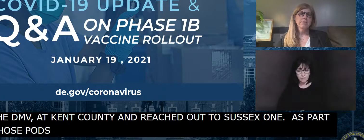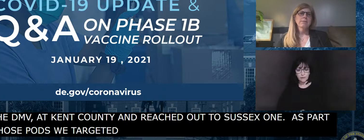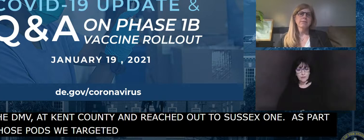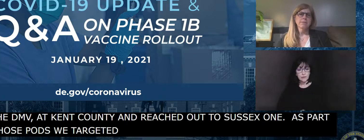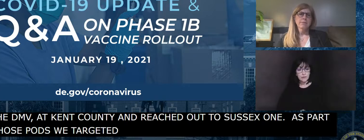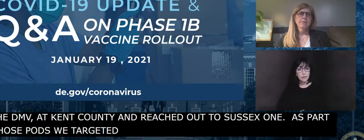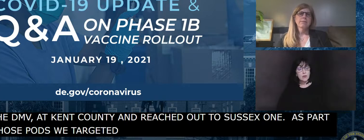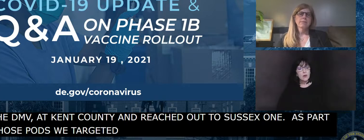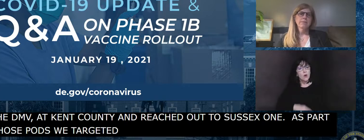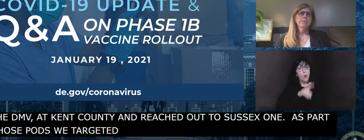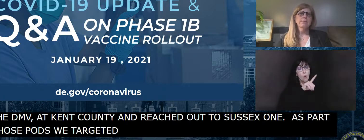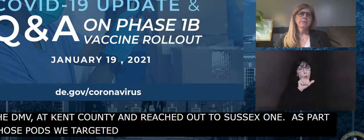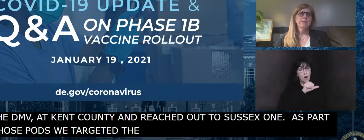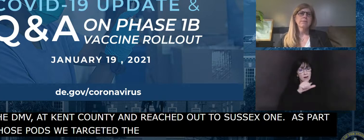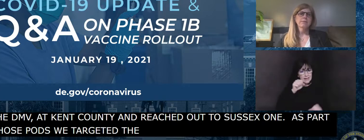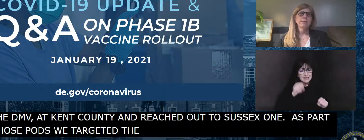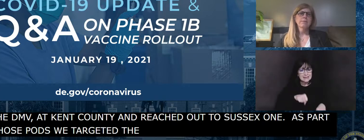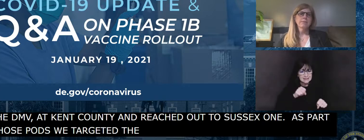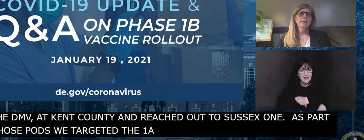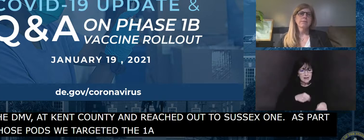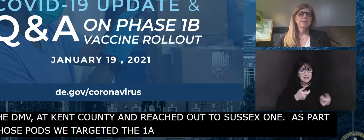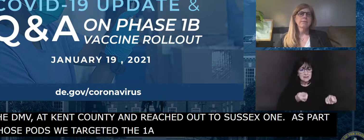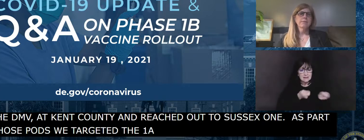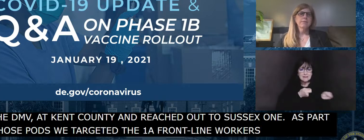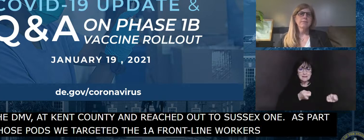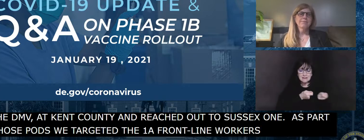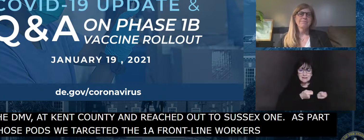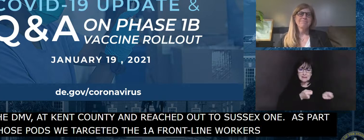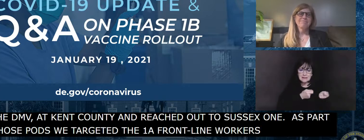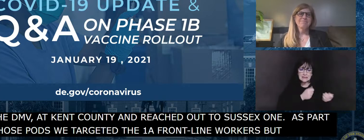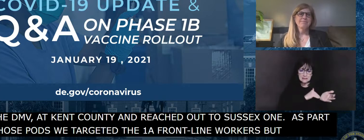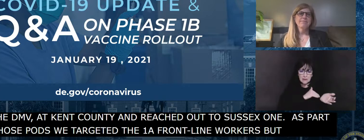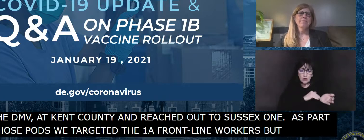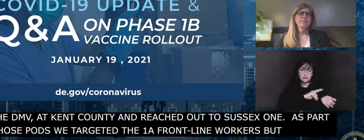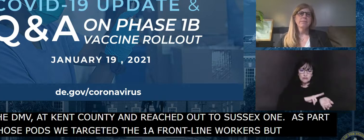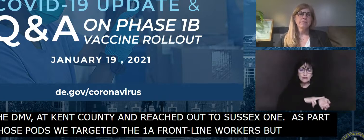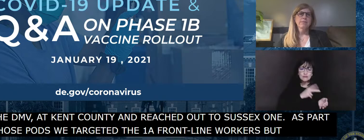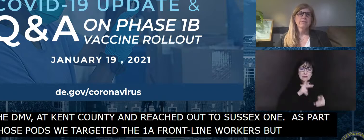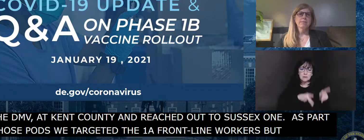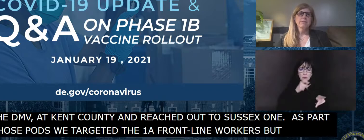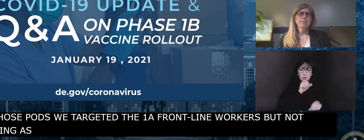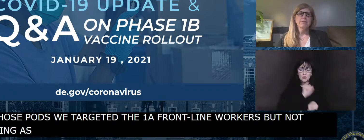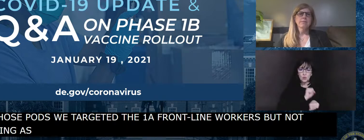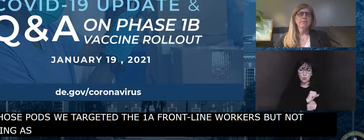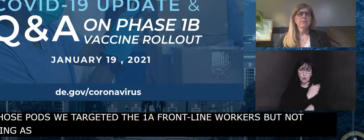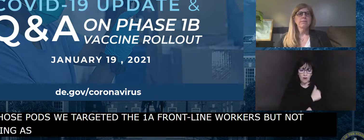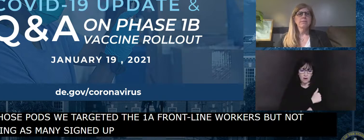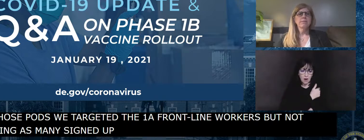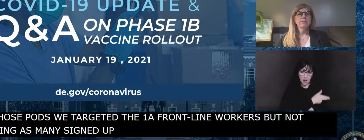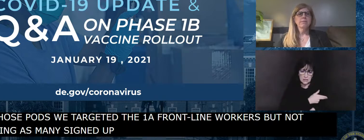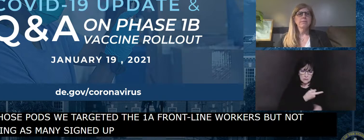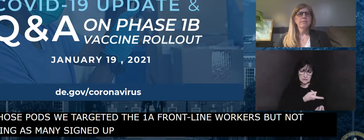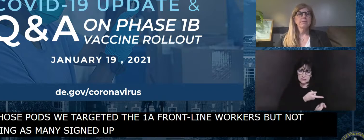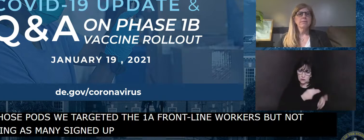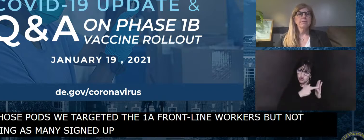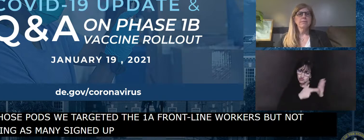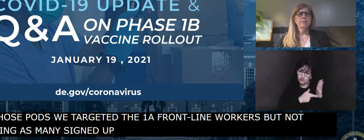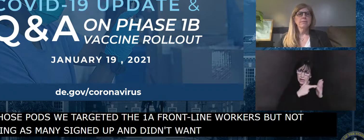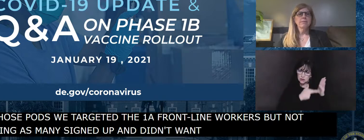healthcare workers, but we weren't getting as many signed up, and we didn't want to lose the opportunity. So we reached out to